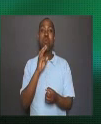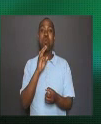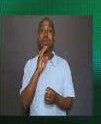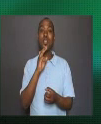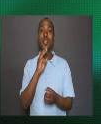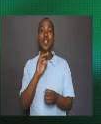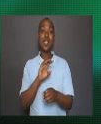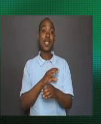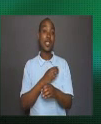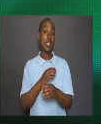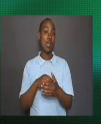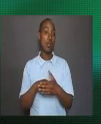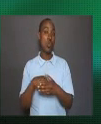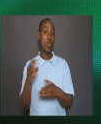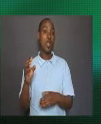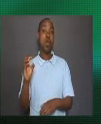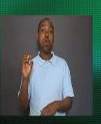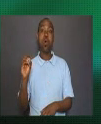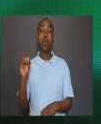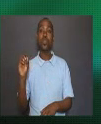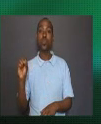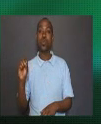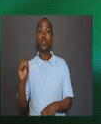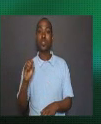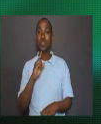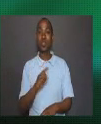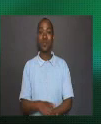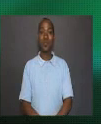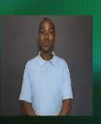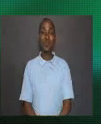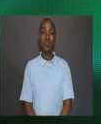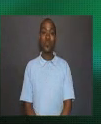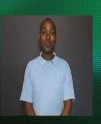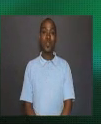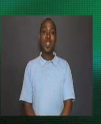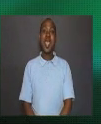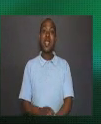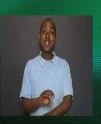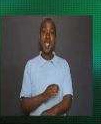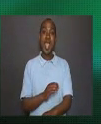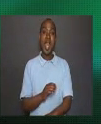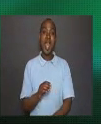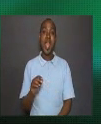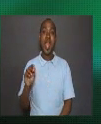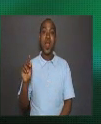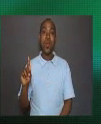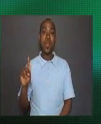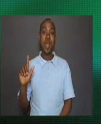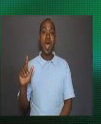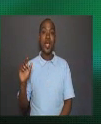water will leave the cell by osmosis. When a cell is